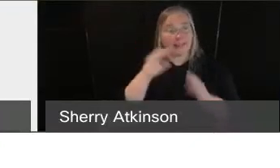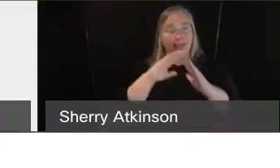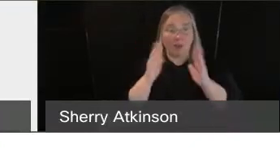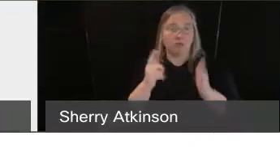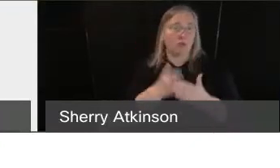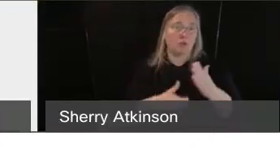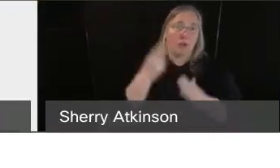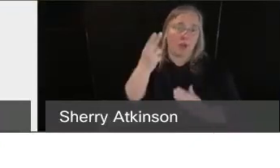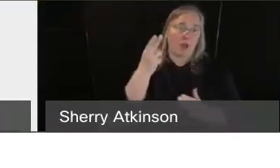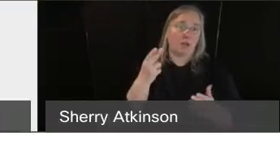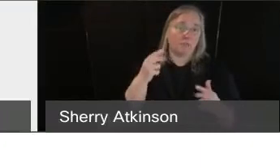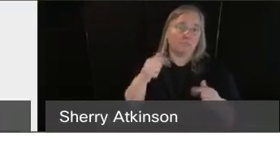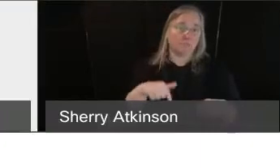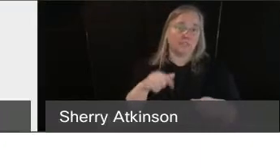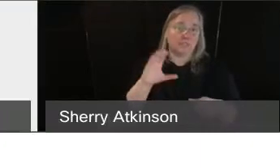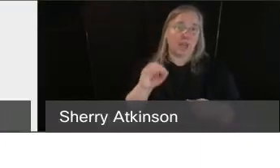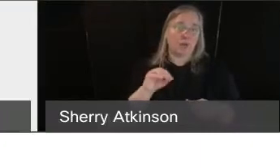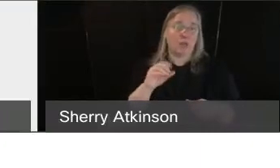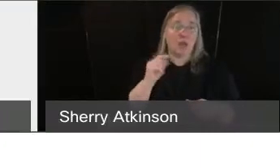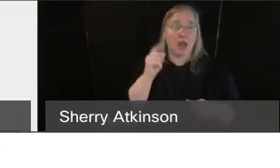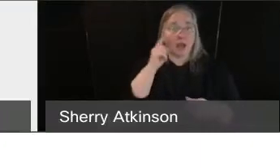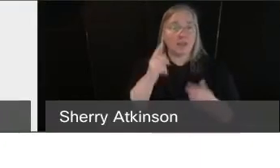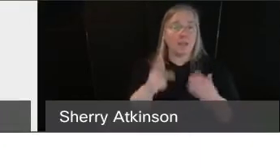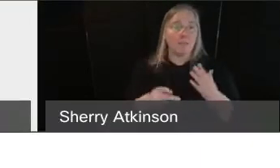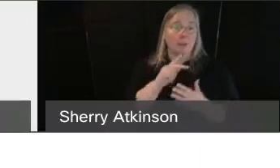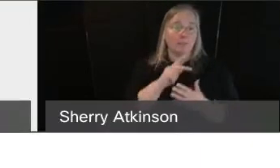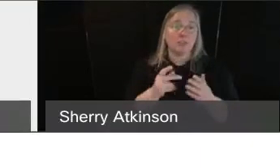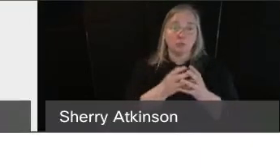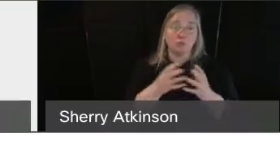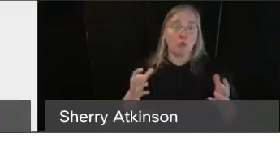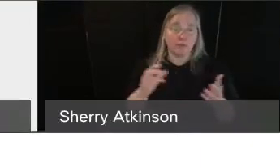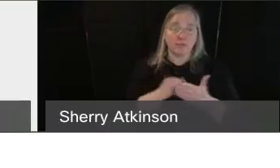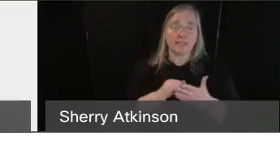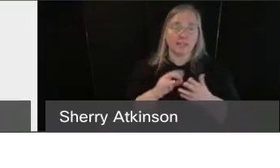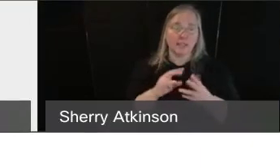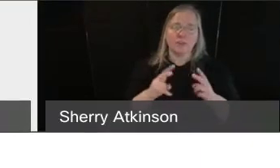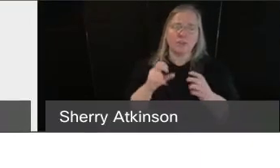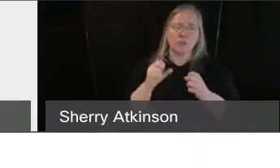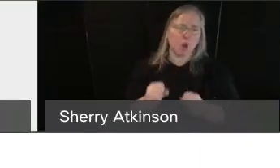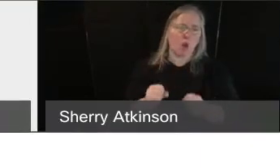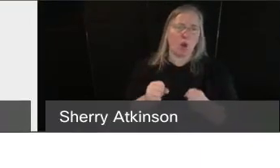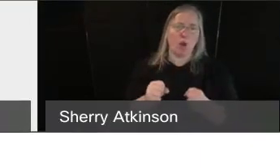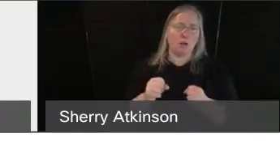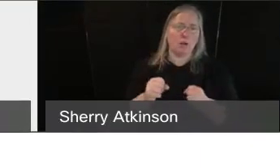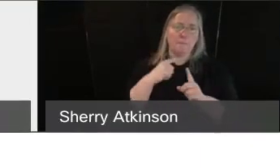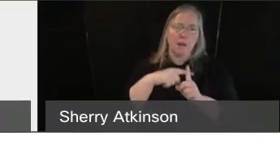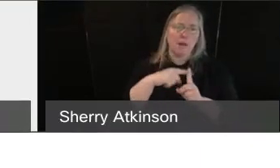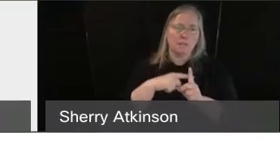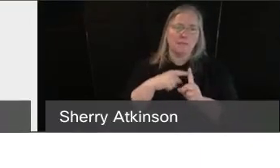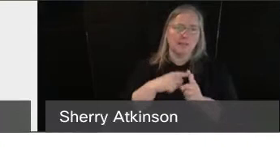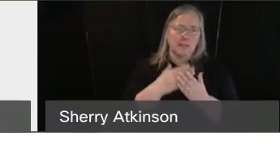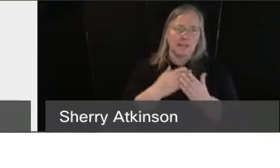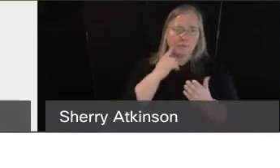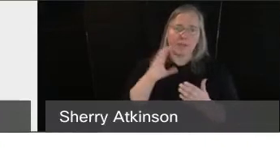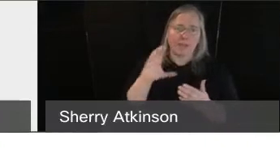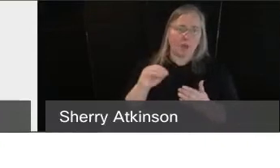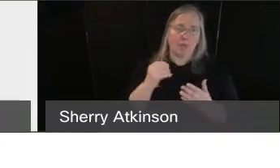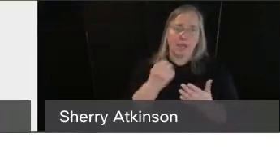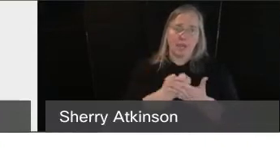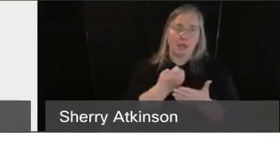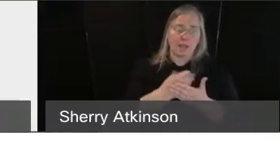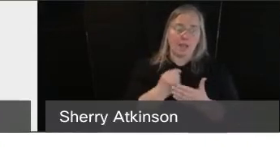population is, generally speaking, population growth is a very strong positive for the county's economy and a strong positive